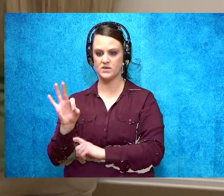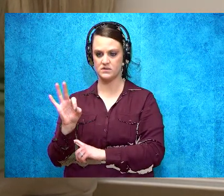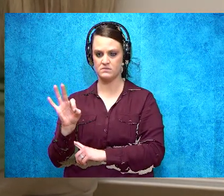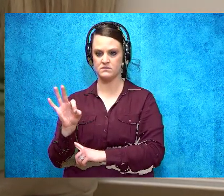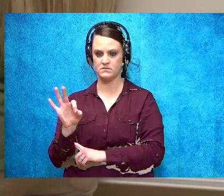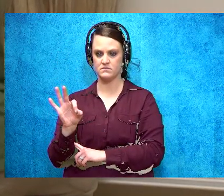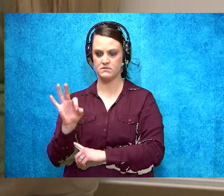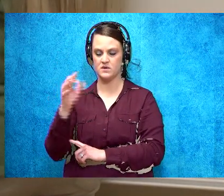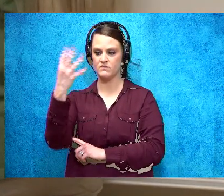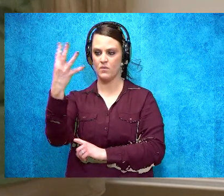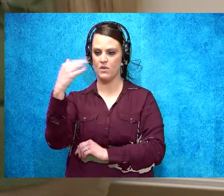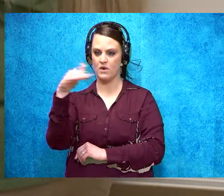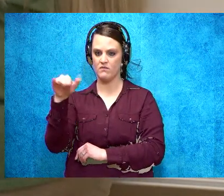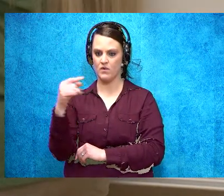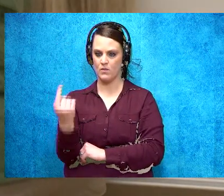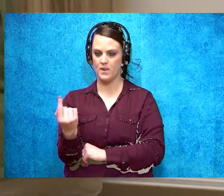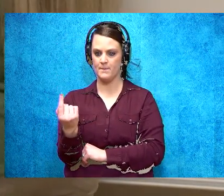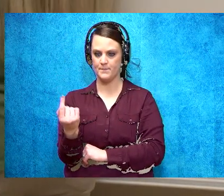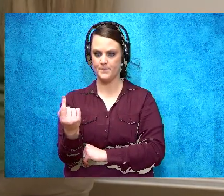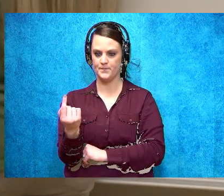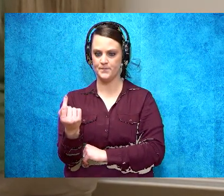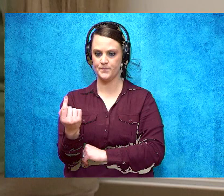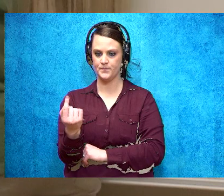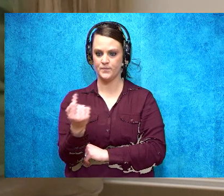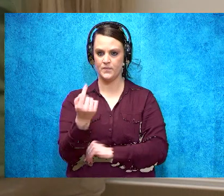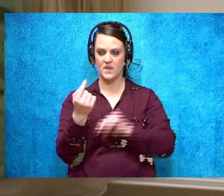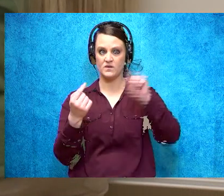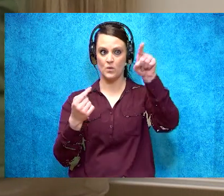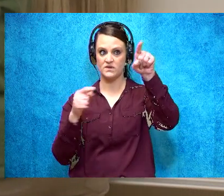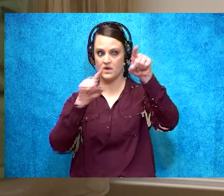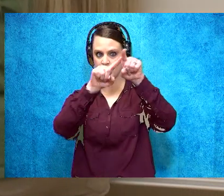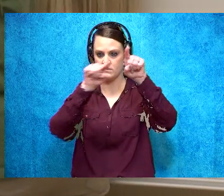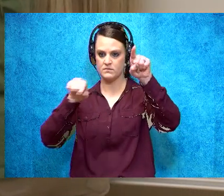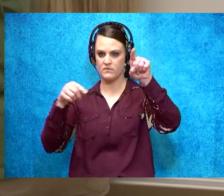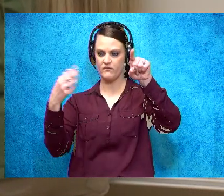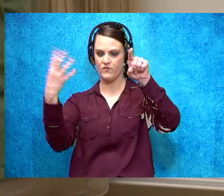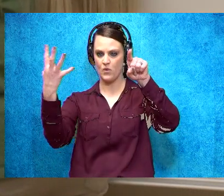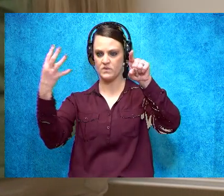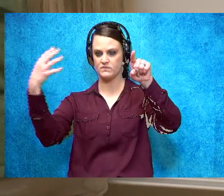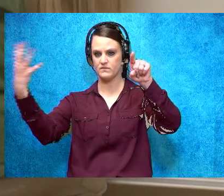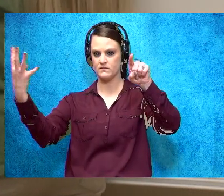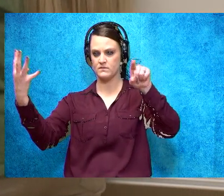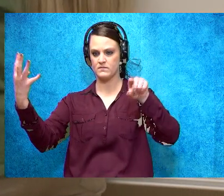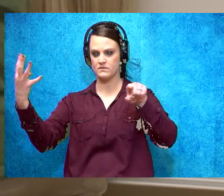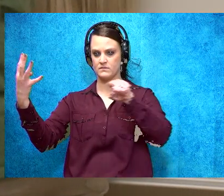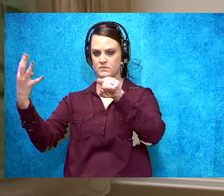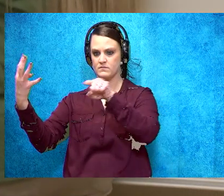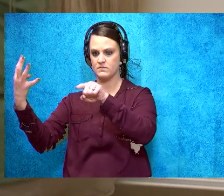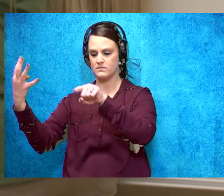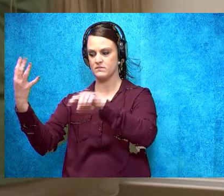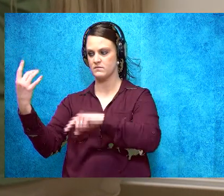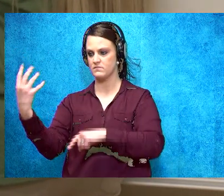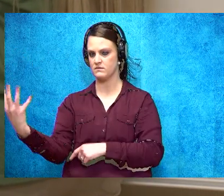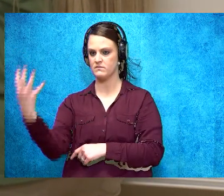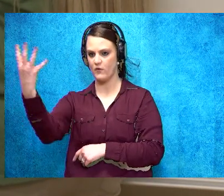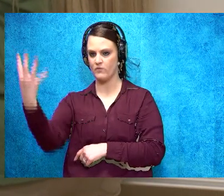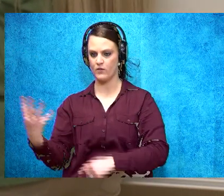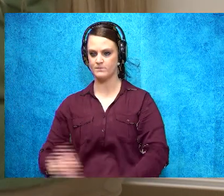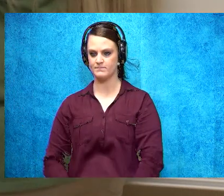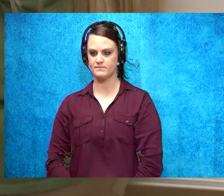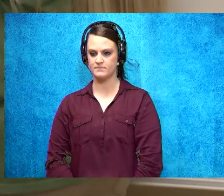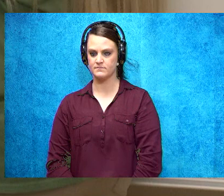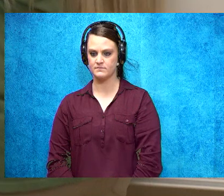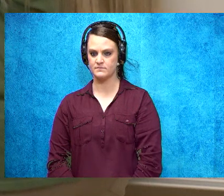4 over 1. 1 times 4 is 4. 4 times 1